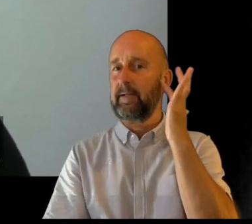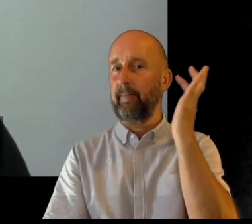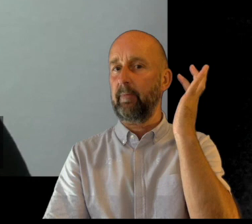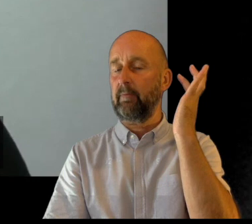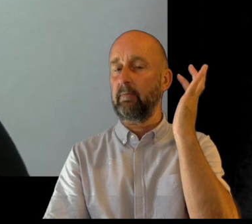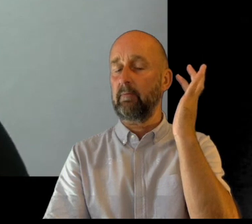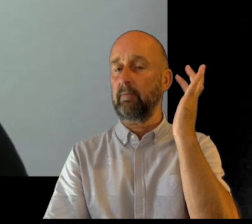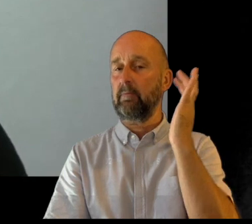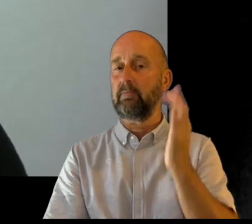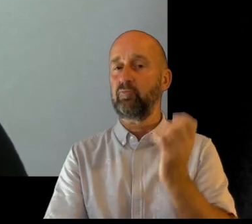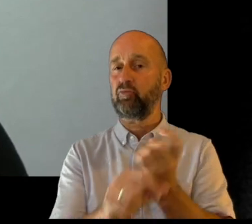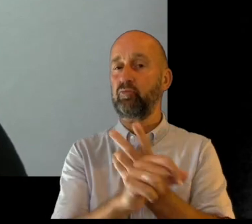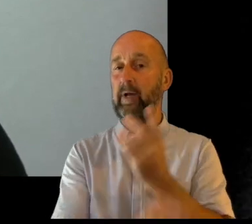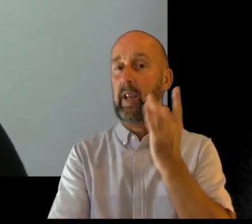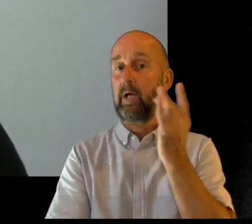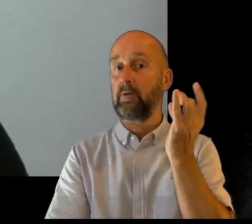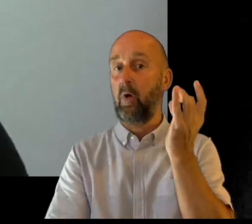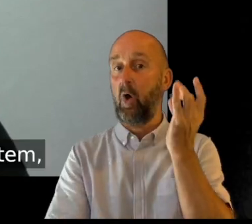light on.